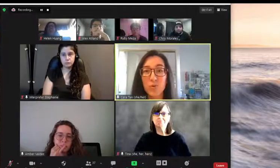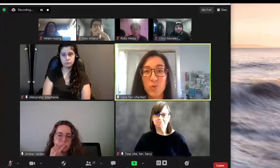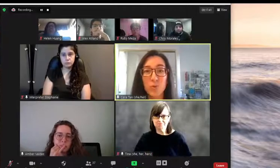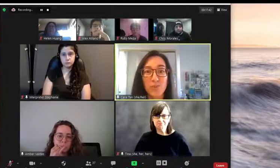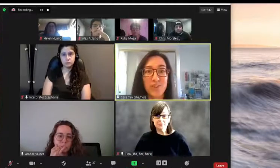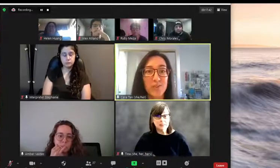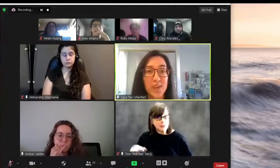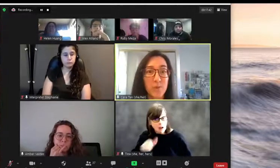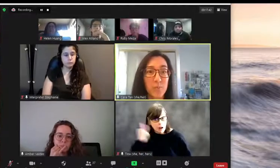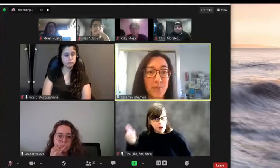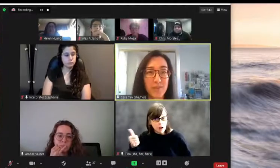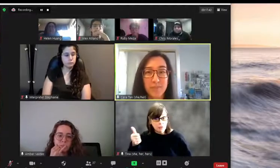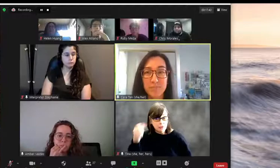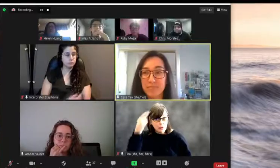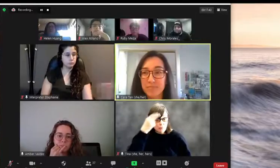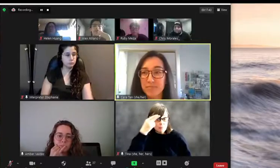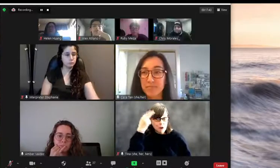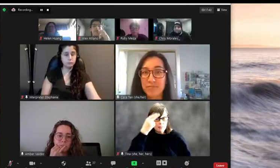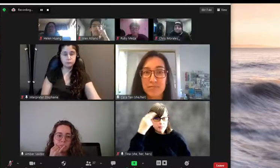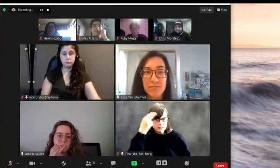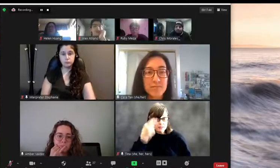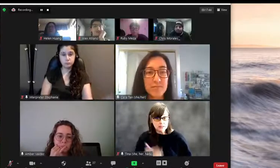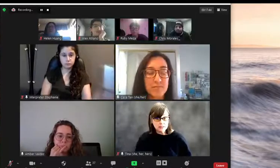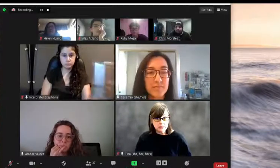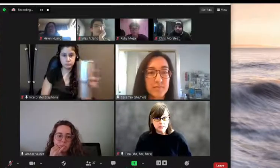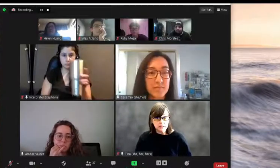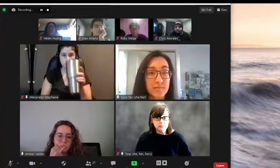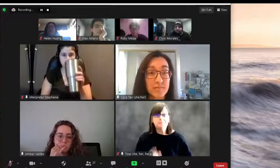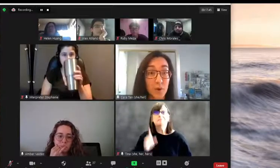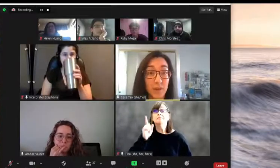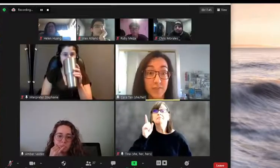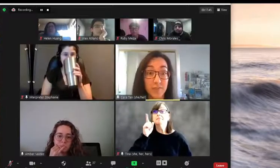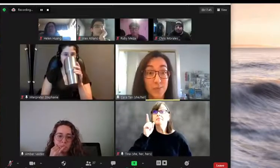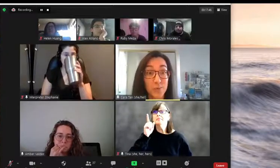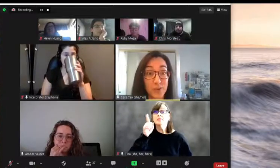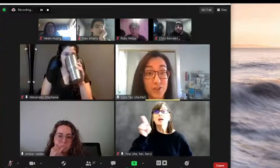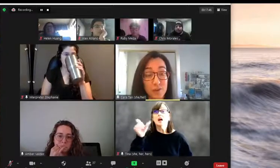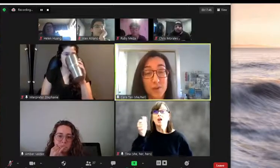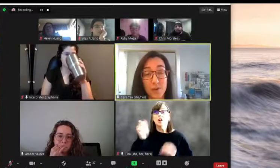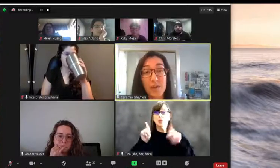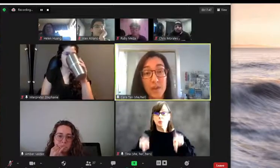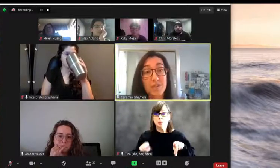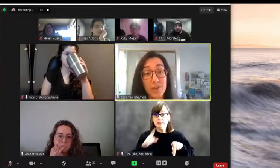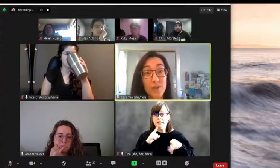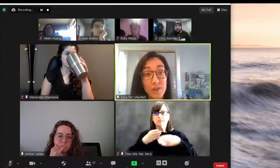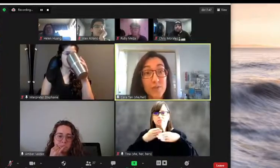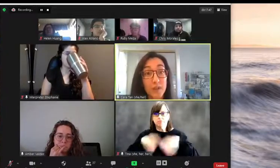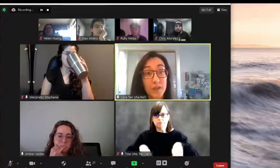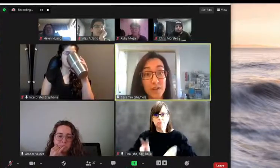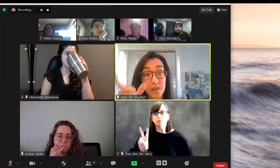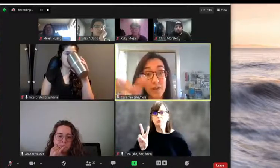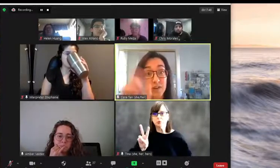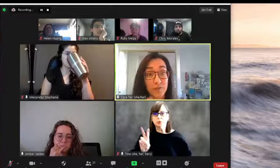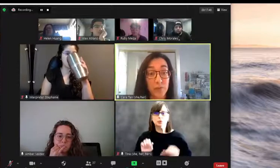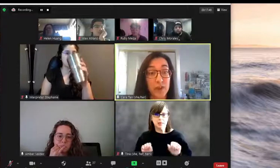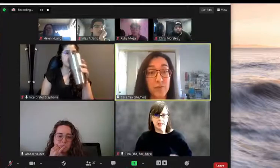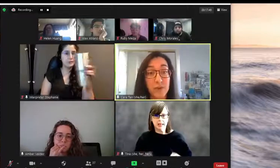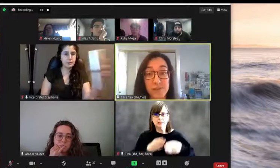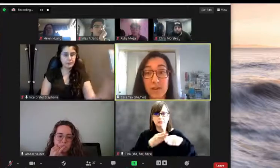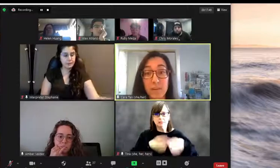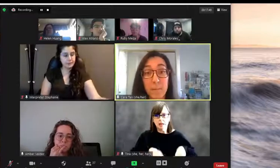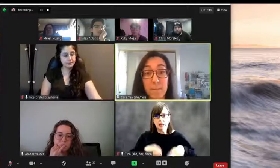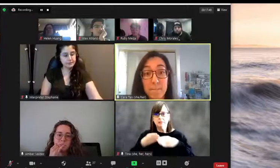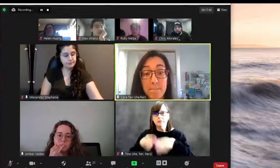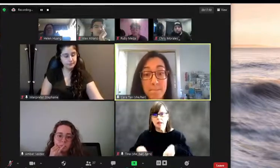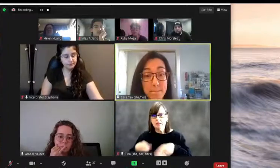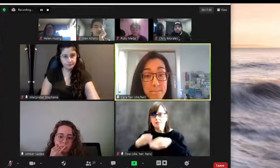Any other rules that you came up with? They're divisible by 2. Okay, divisible by 2. So even numbers, but in a different way of phrasing